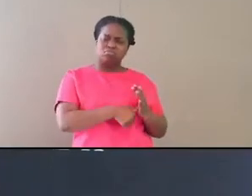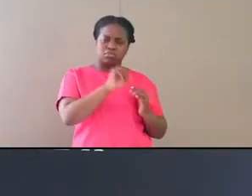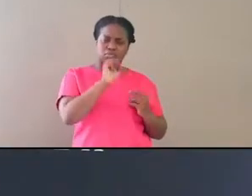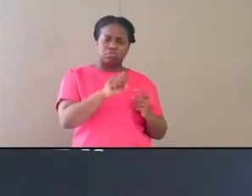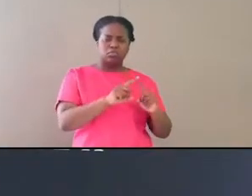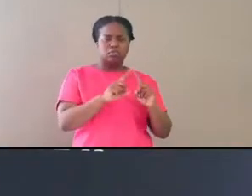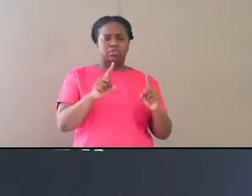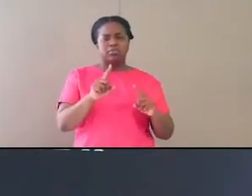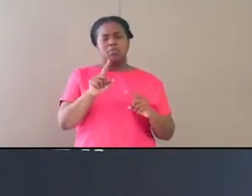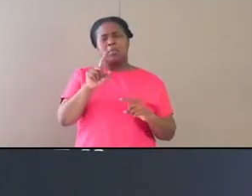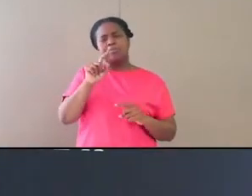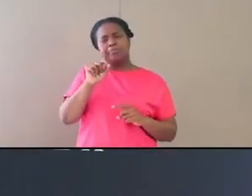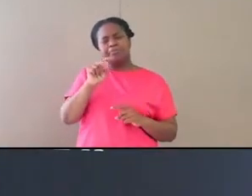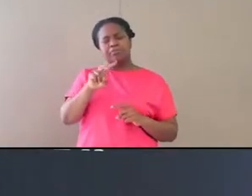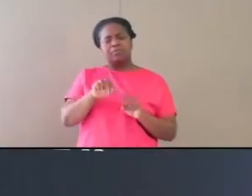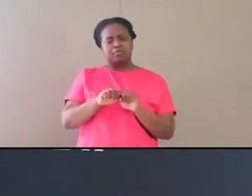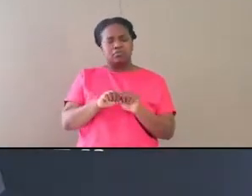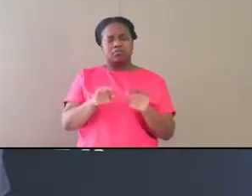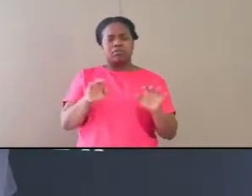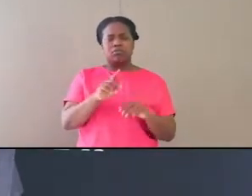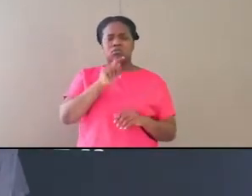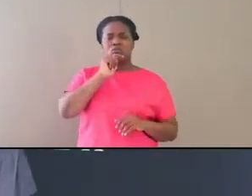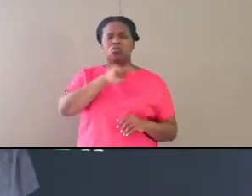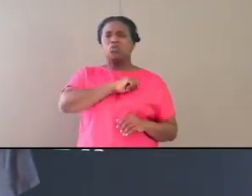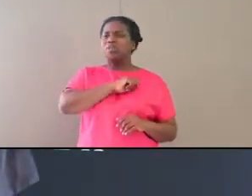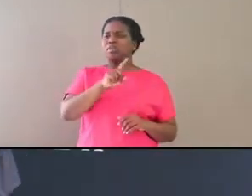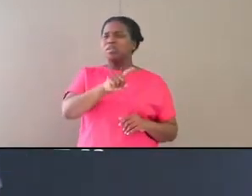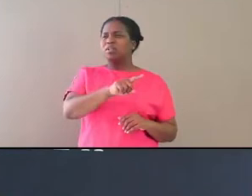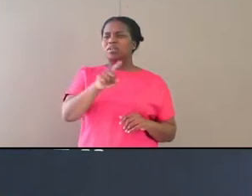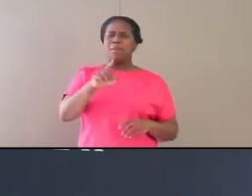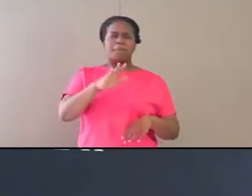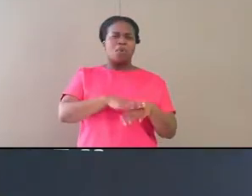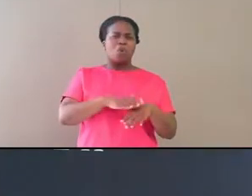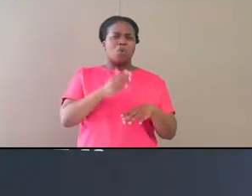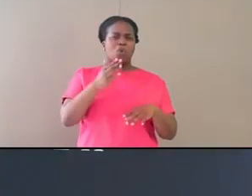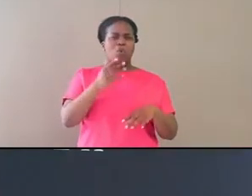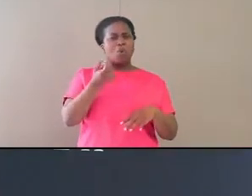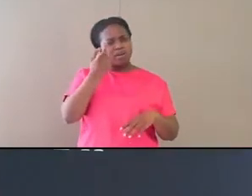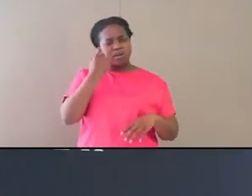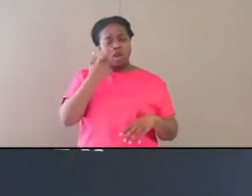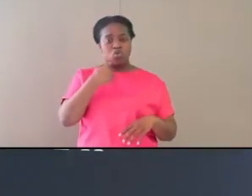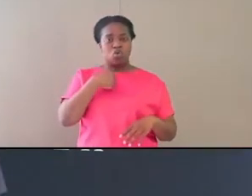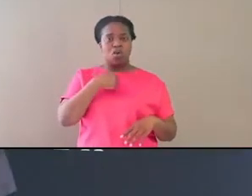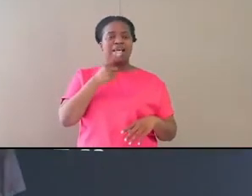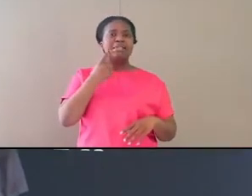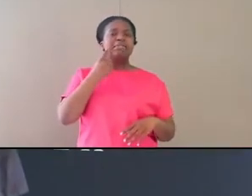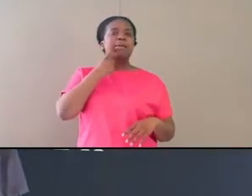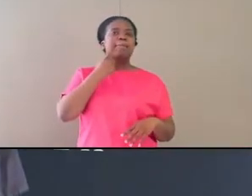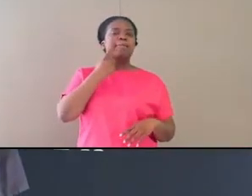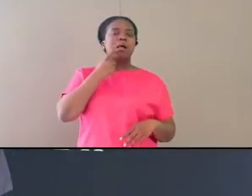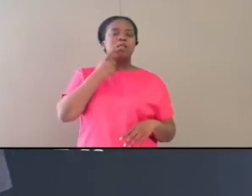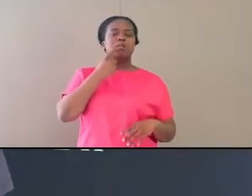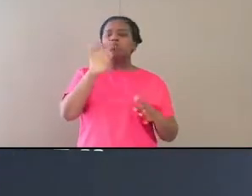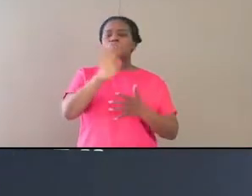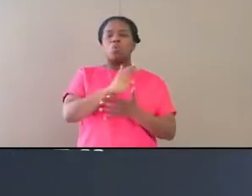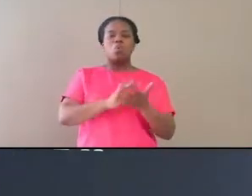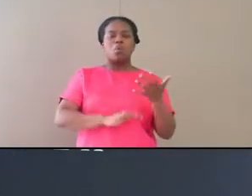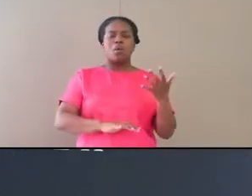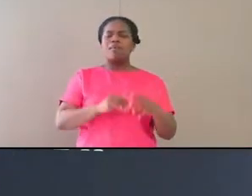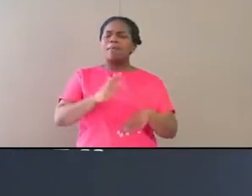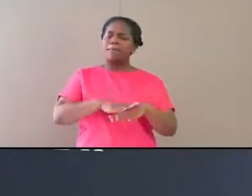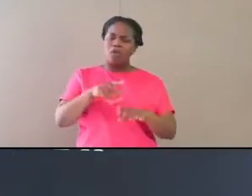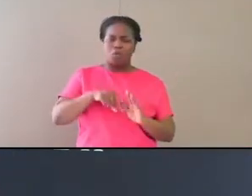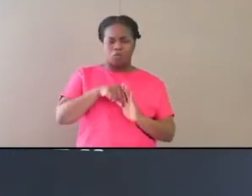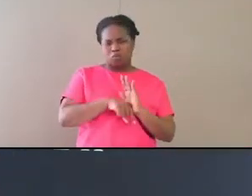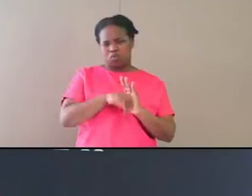asking the media to tell the truth. I want to ask the media to be more nuanced. It's not just a simple story. There's more to the